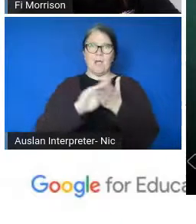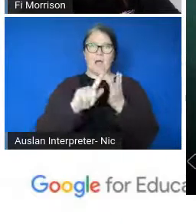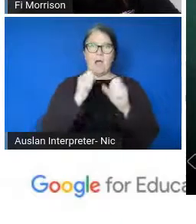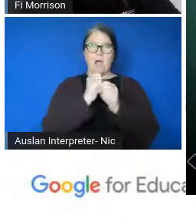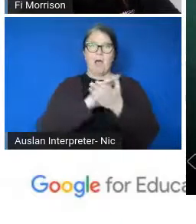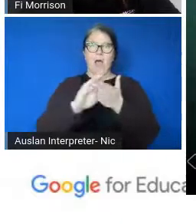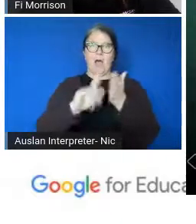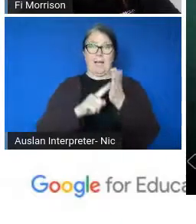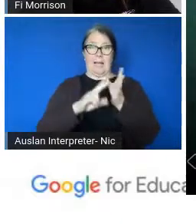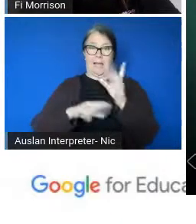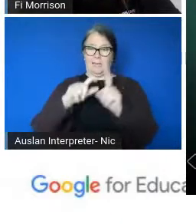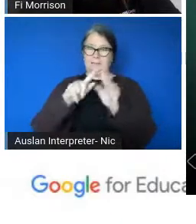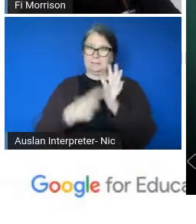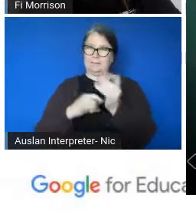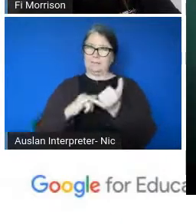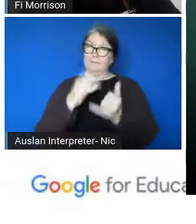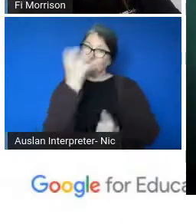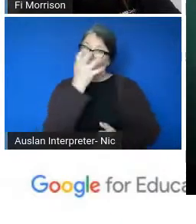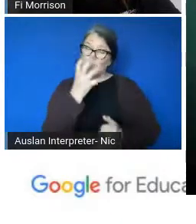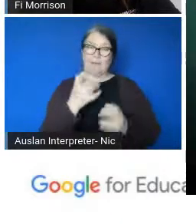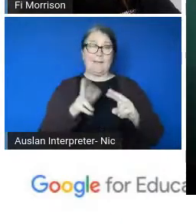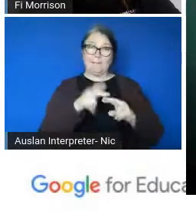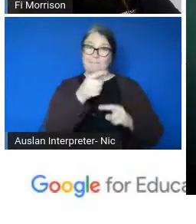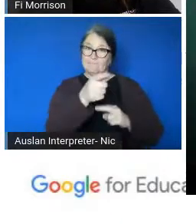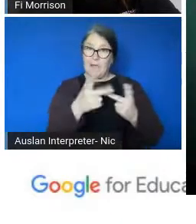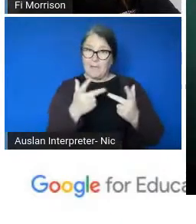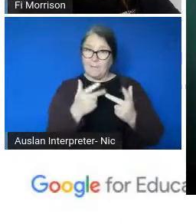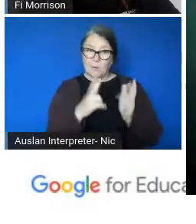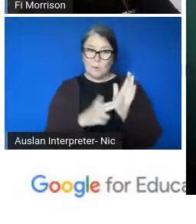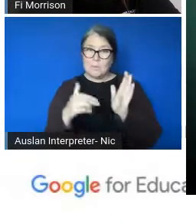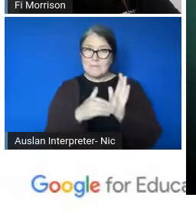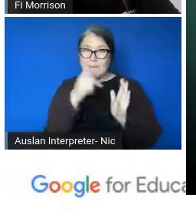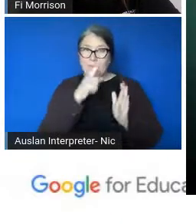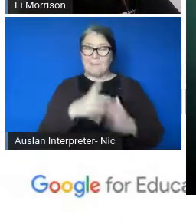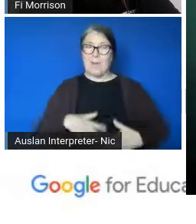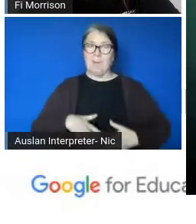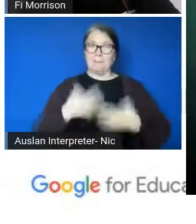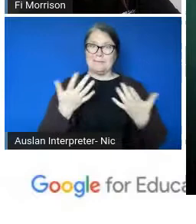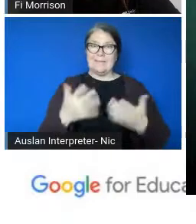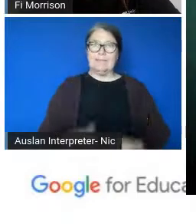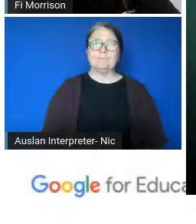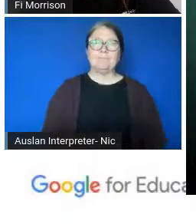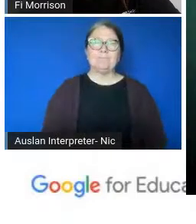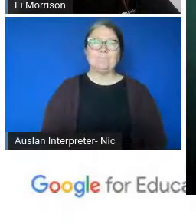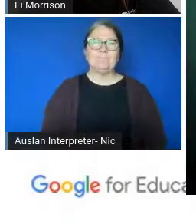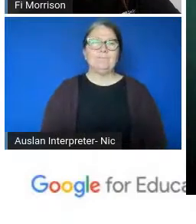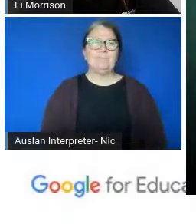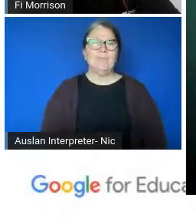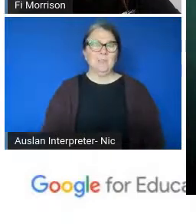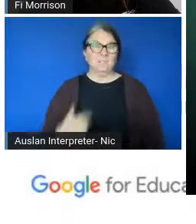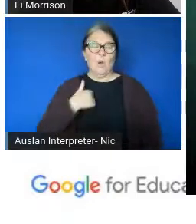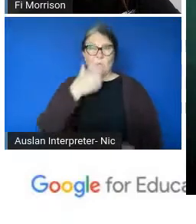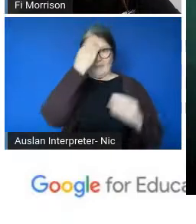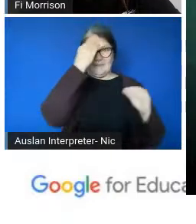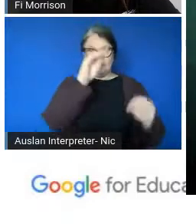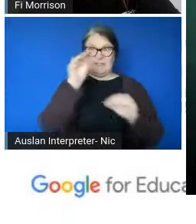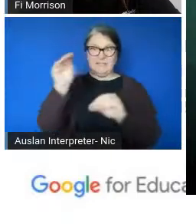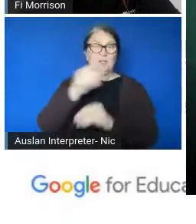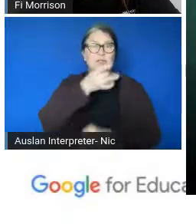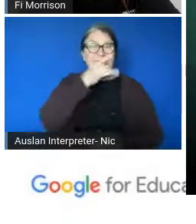The last 2 years, I've taught 50 kids how to read via Zoom, which is a platform similar to this, how I'm talking to you. And that's